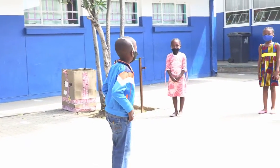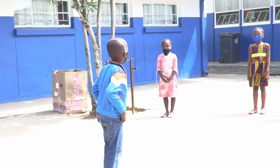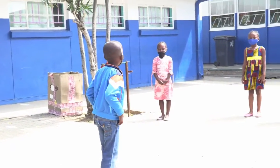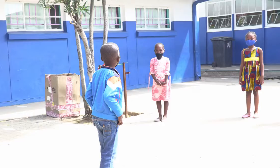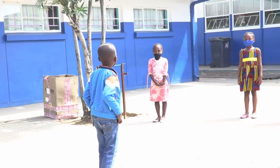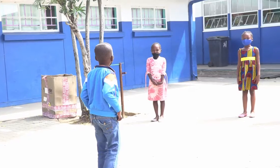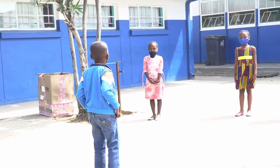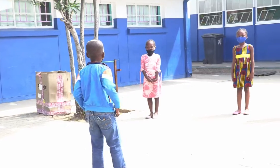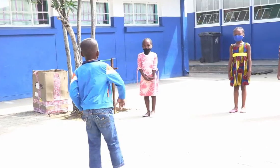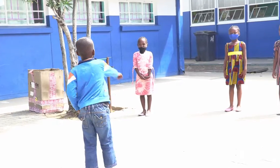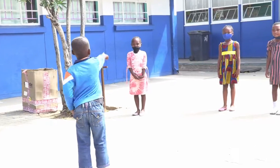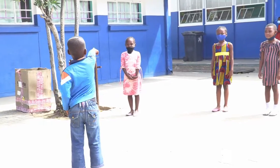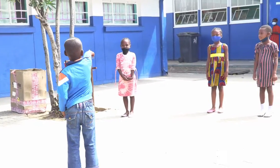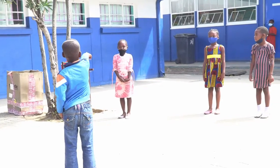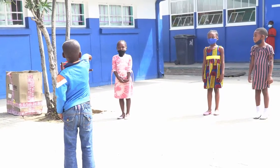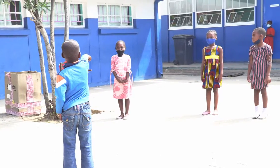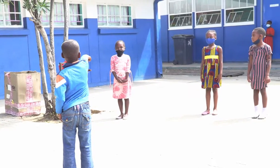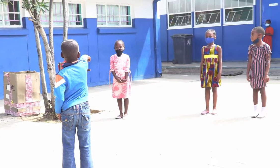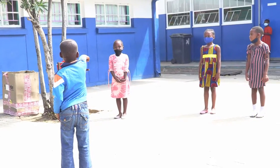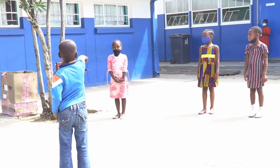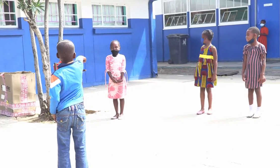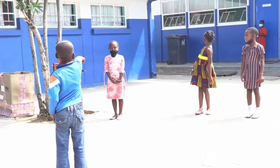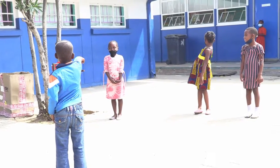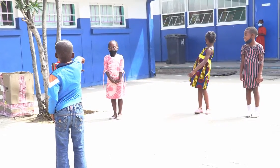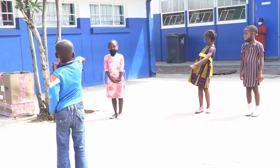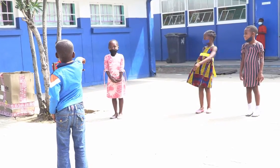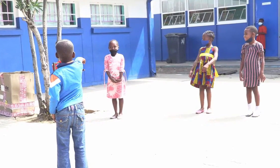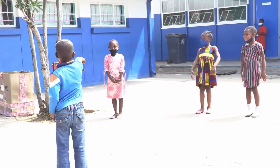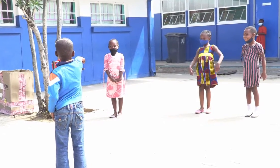Anyone to be the next Simon.